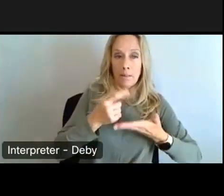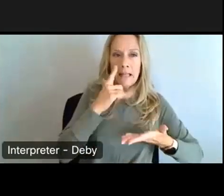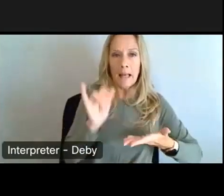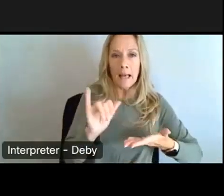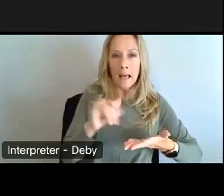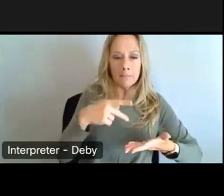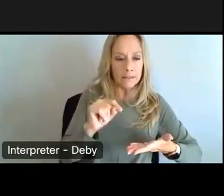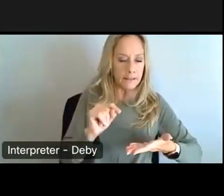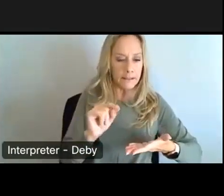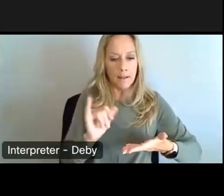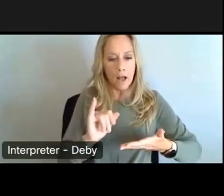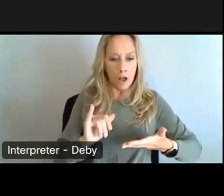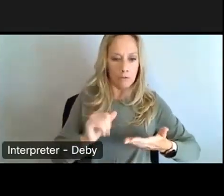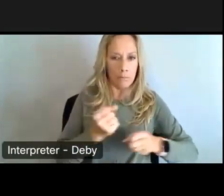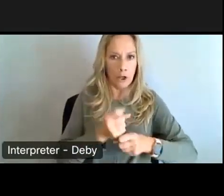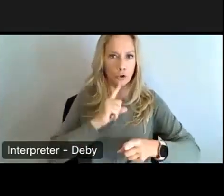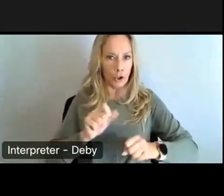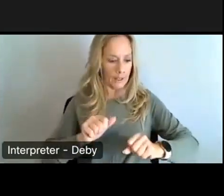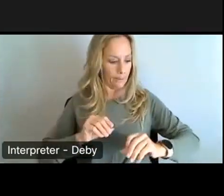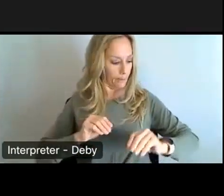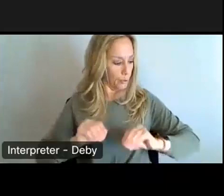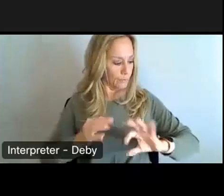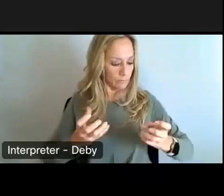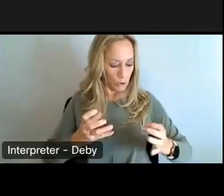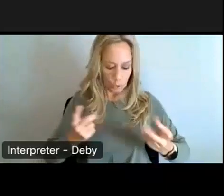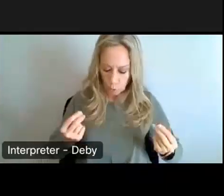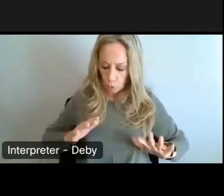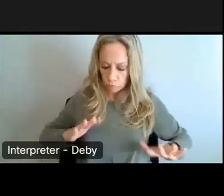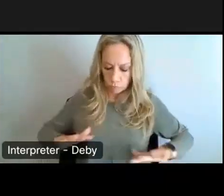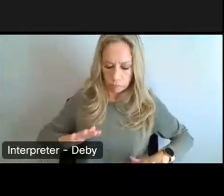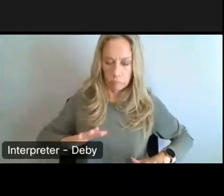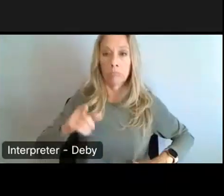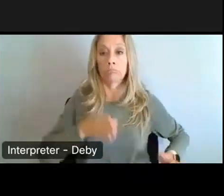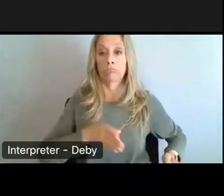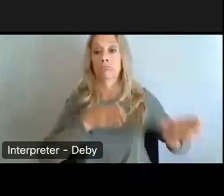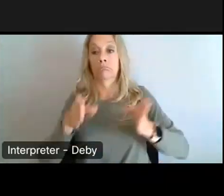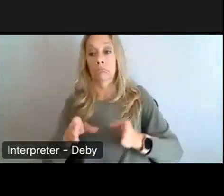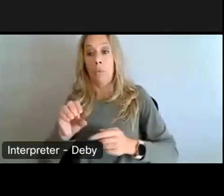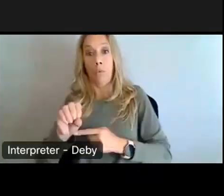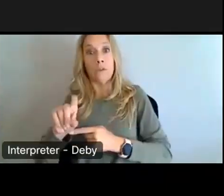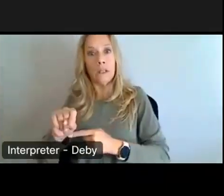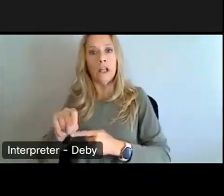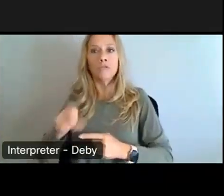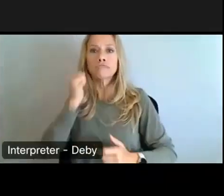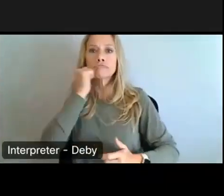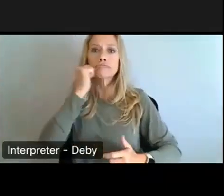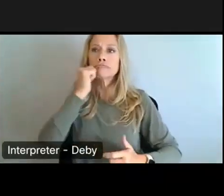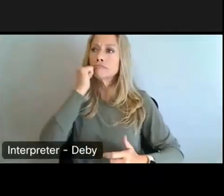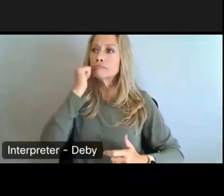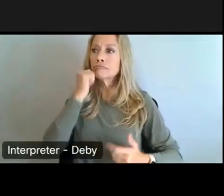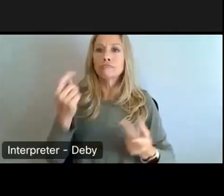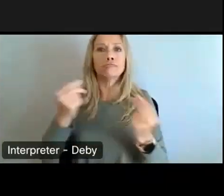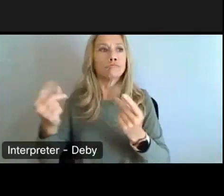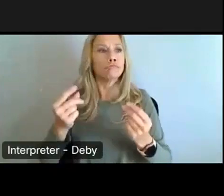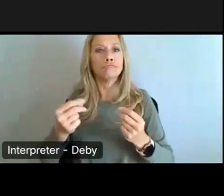kind of operational, making sure that you can do the little things that you can do. And occupational therapy is your everyday activities,